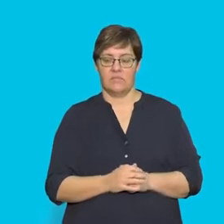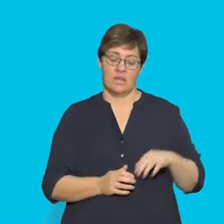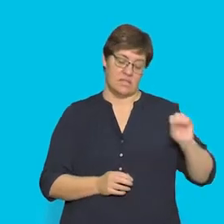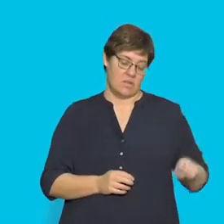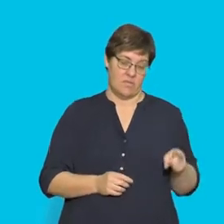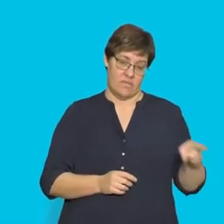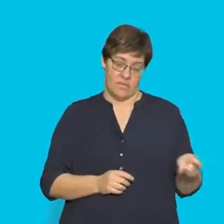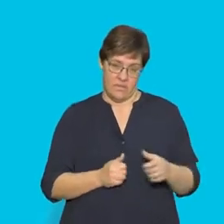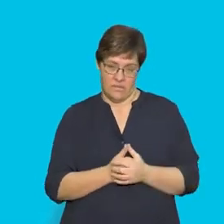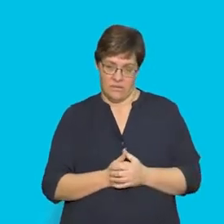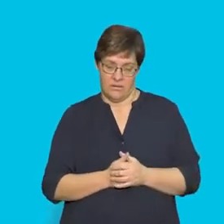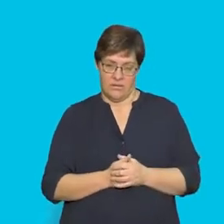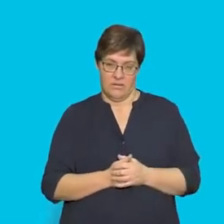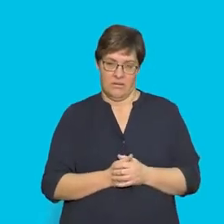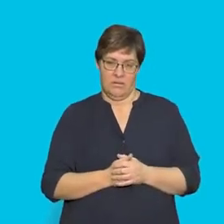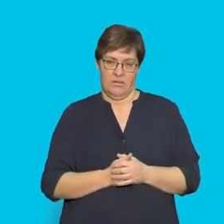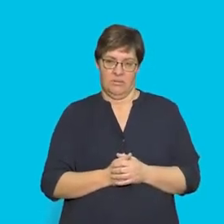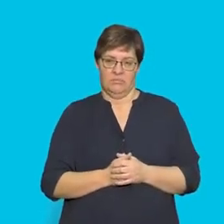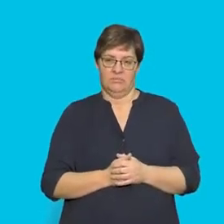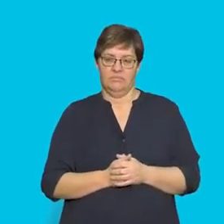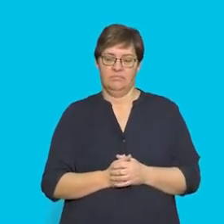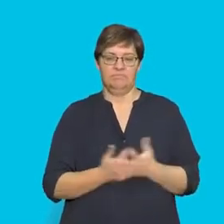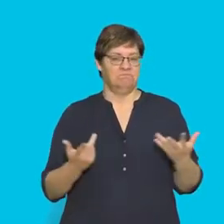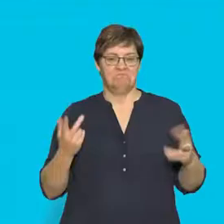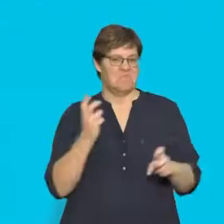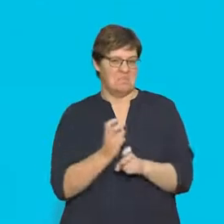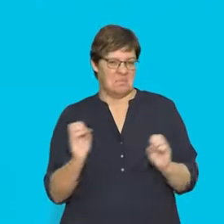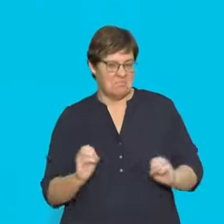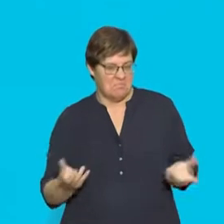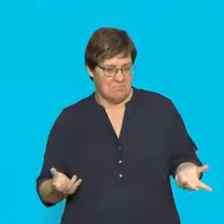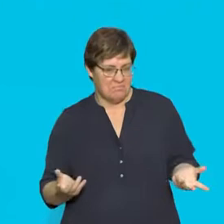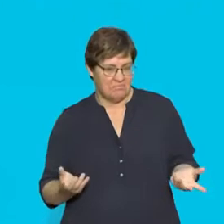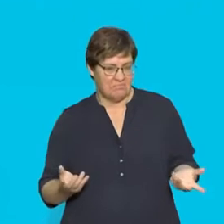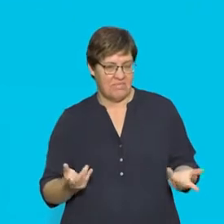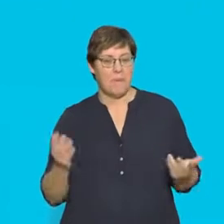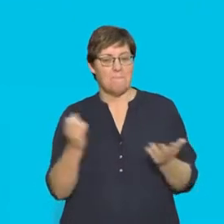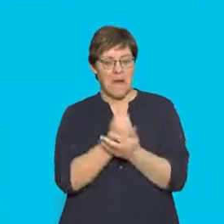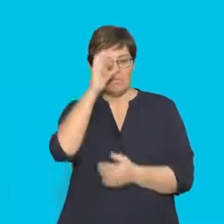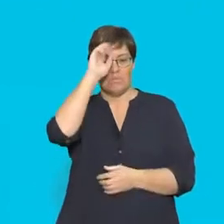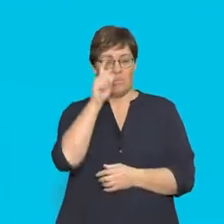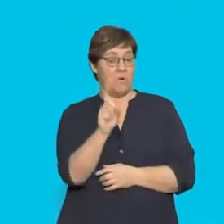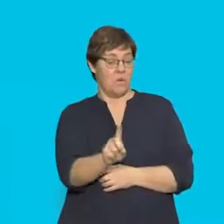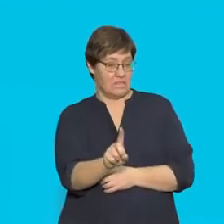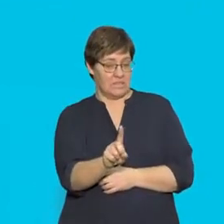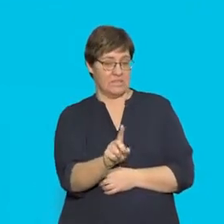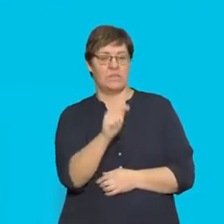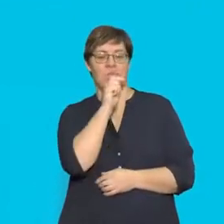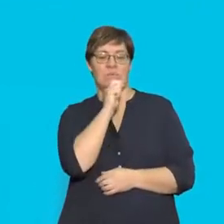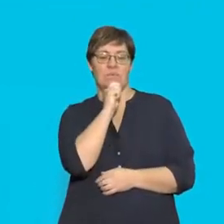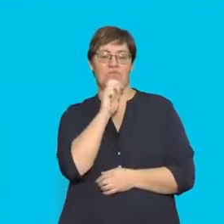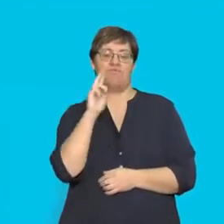over here. So that wasn't too difficult. Just need to remember to use the